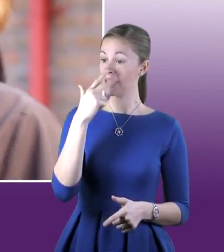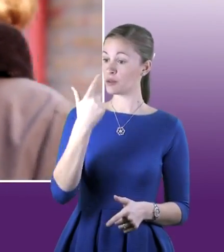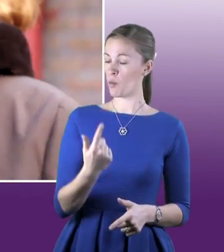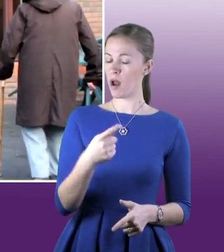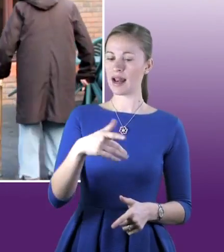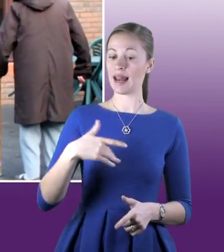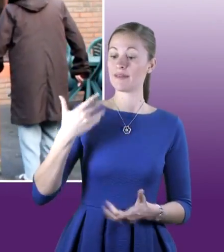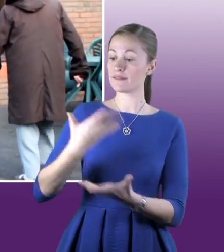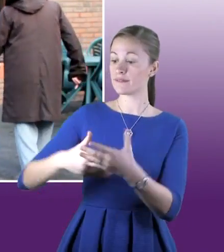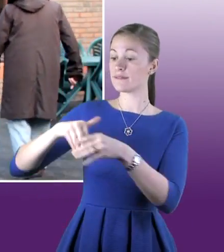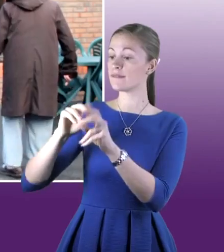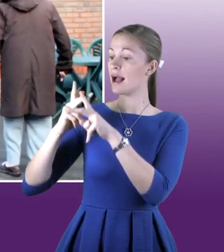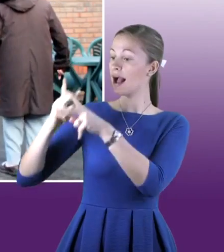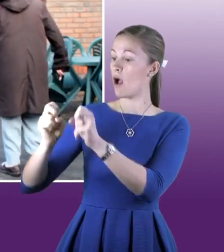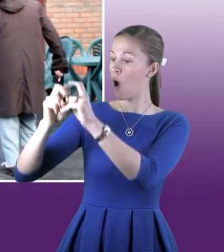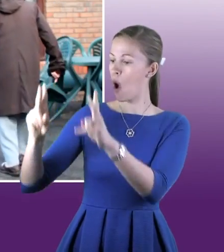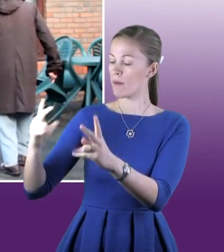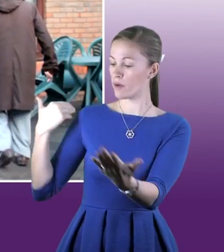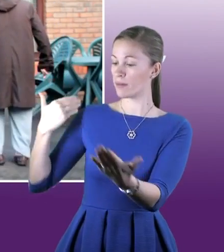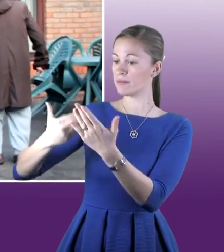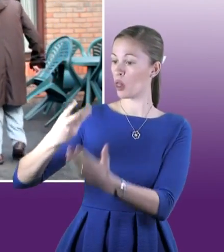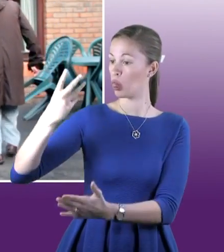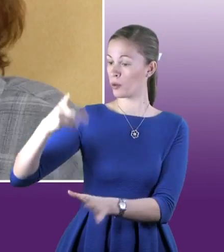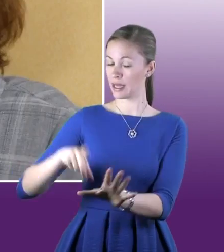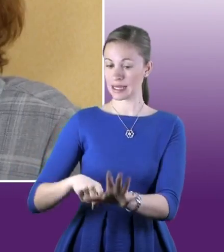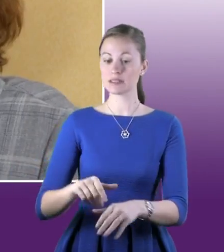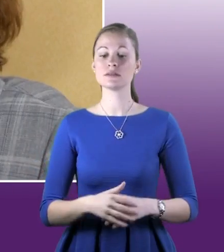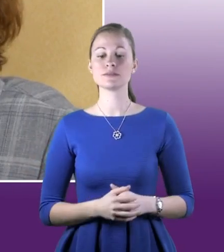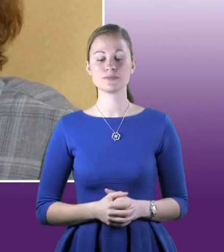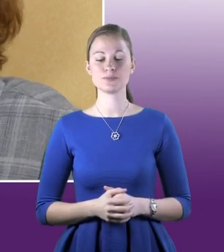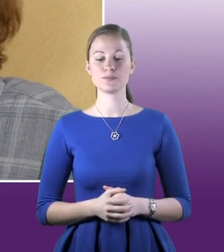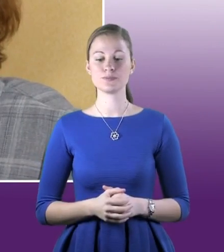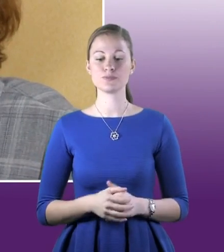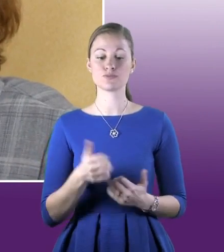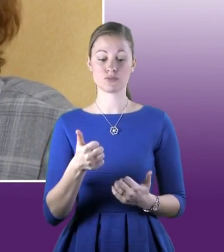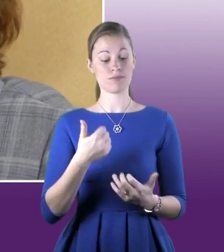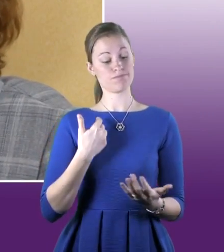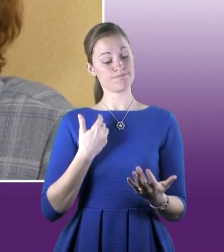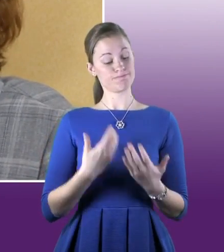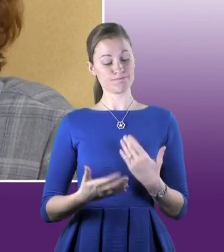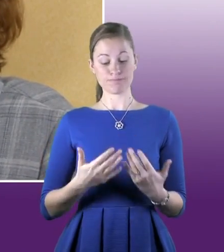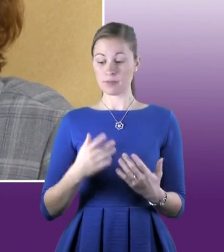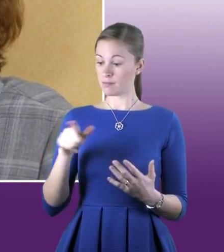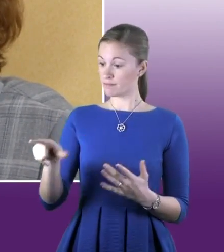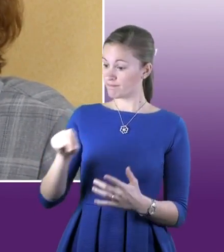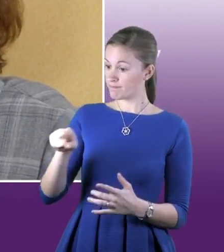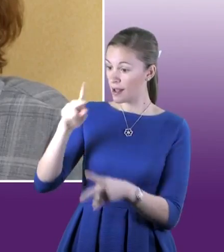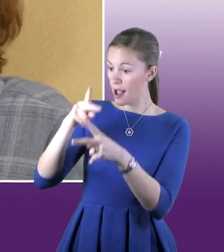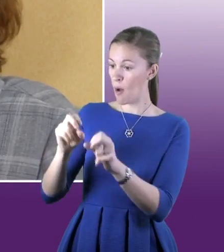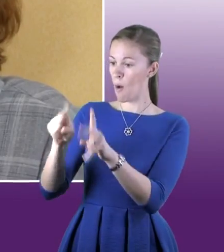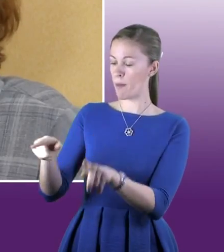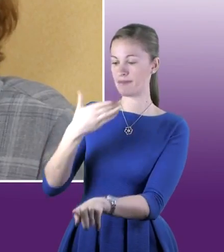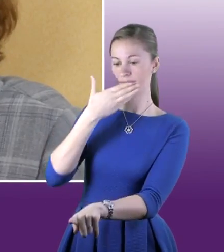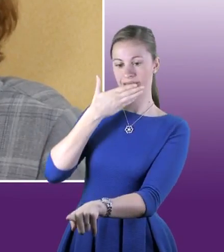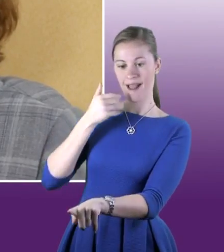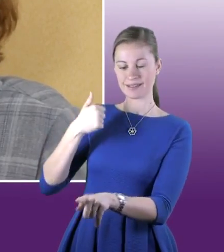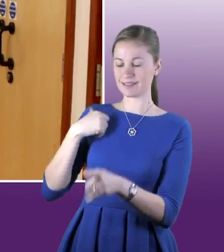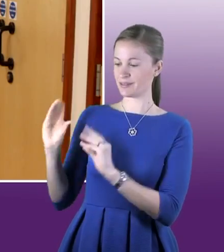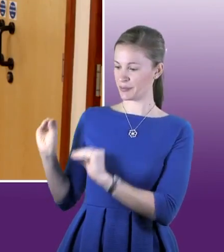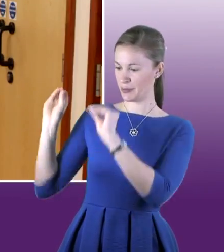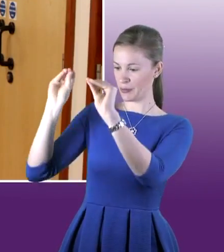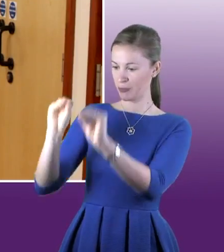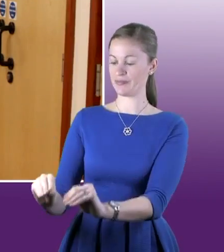home for the last 3 years. Anyway, we chose this place, and this was nice, and I moved